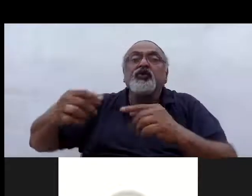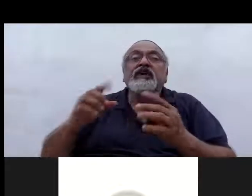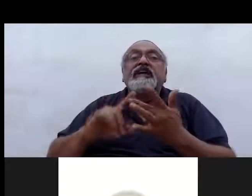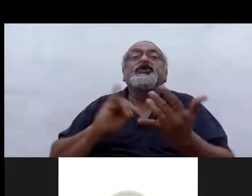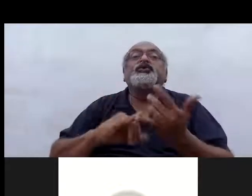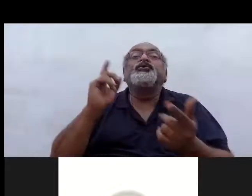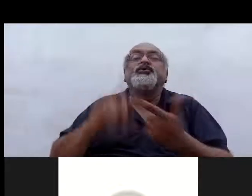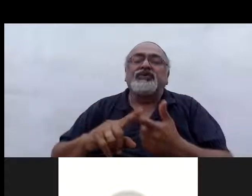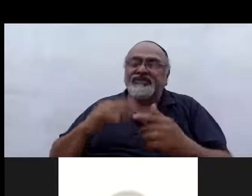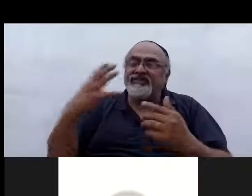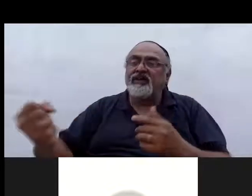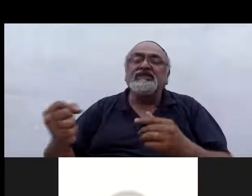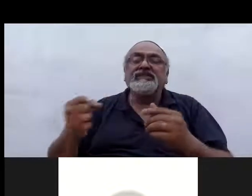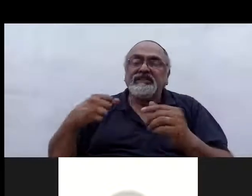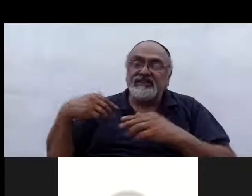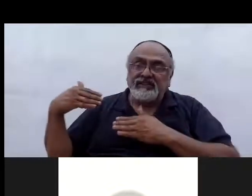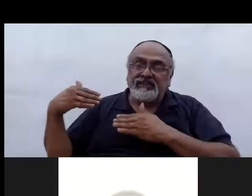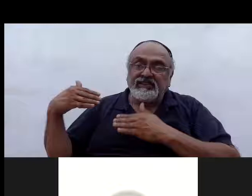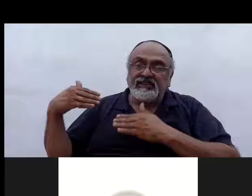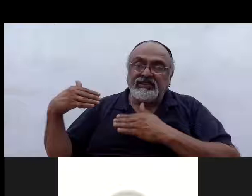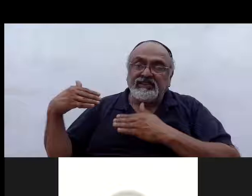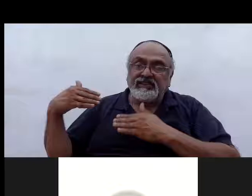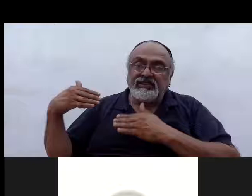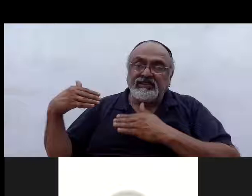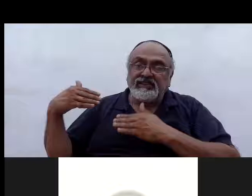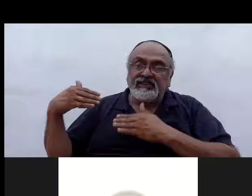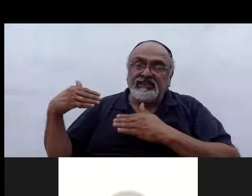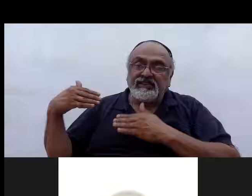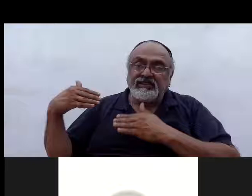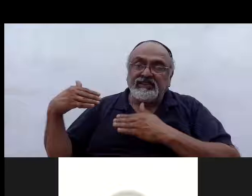then any judgment, let's say a